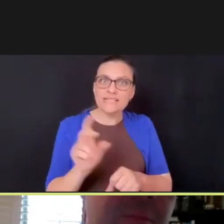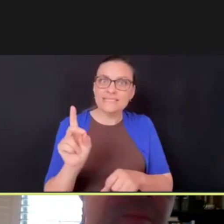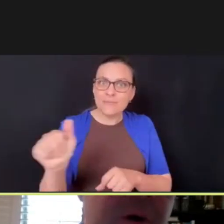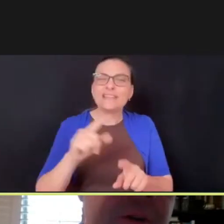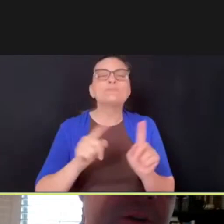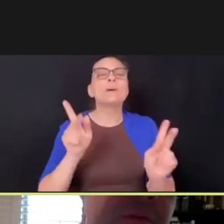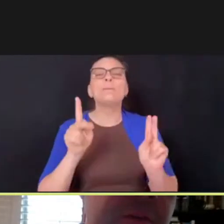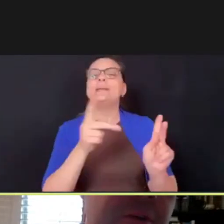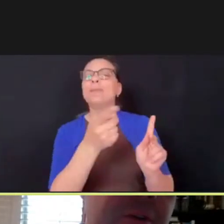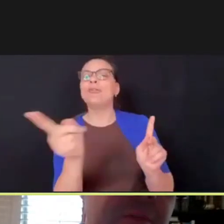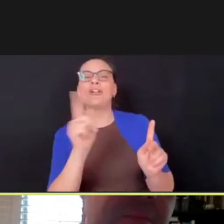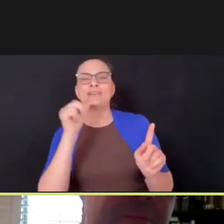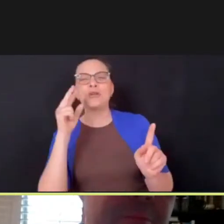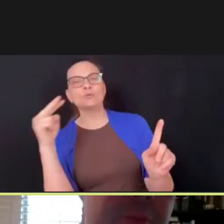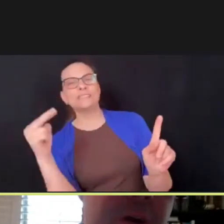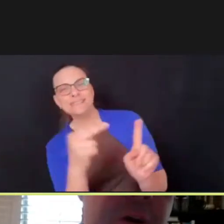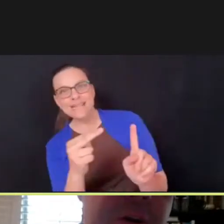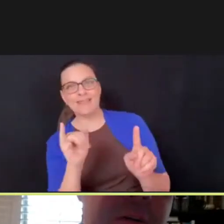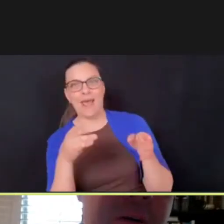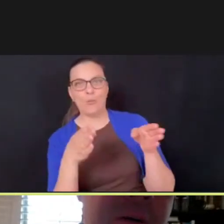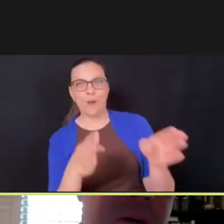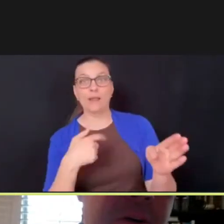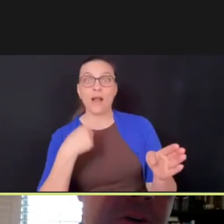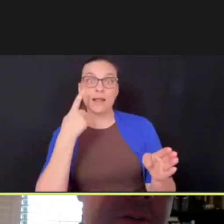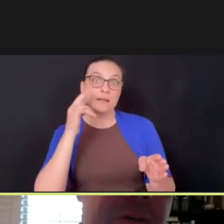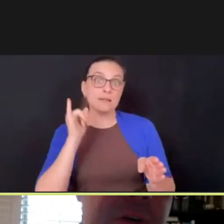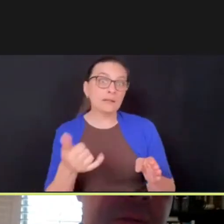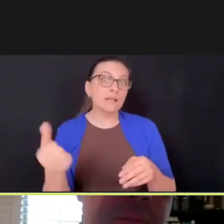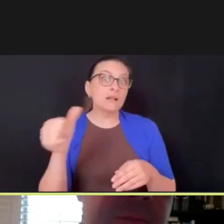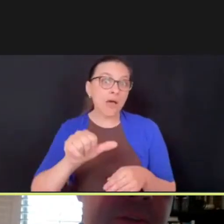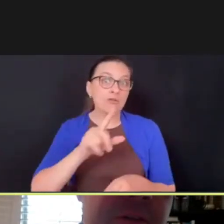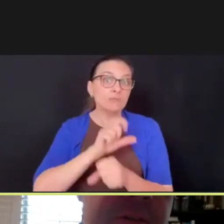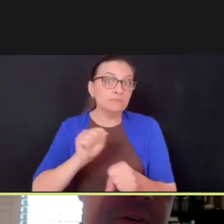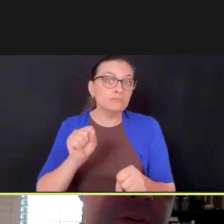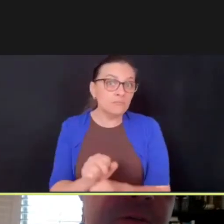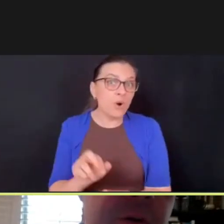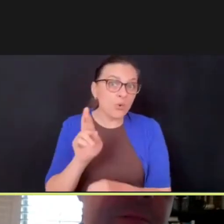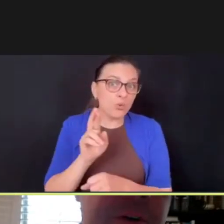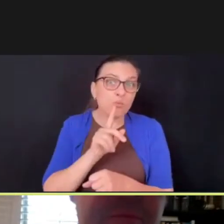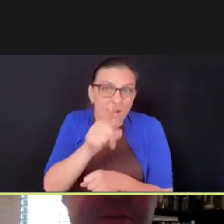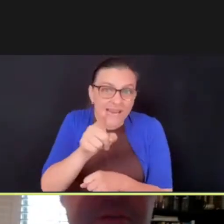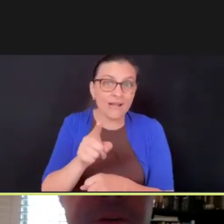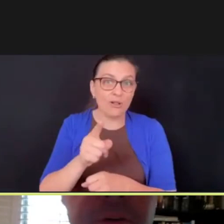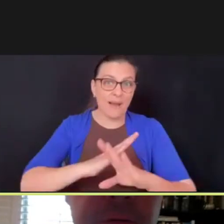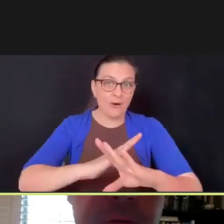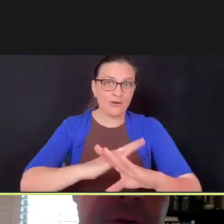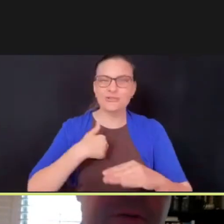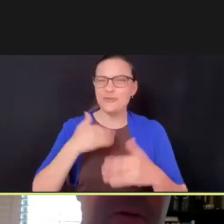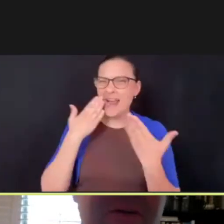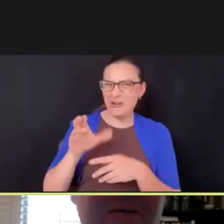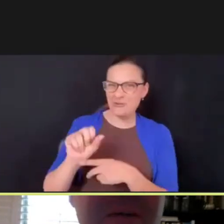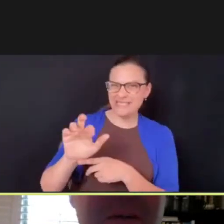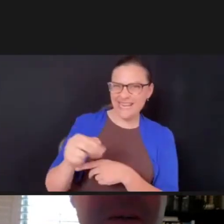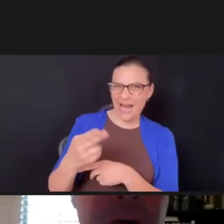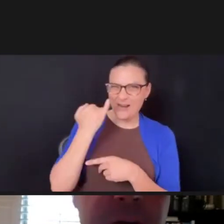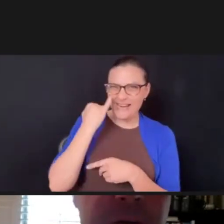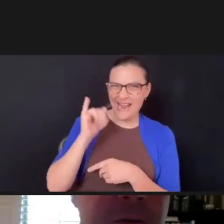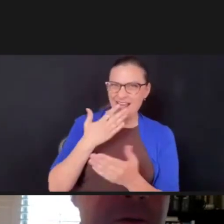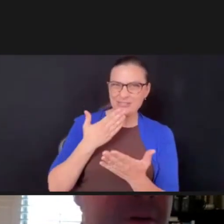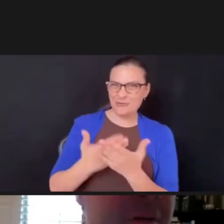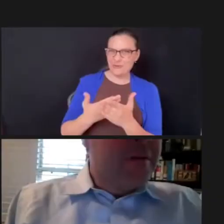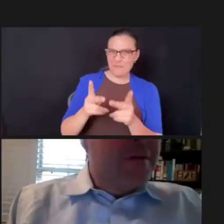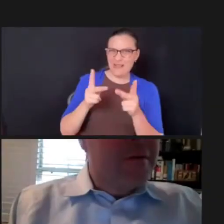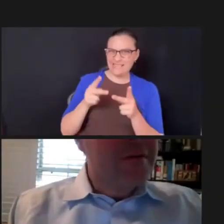another very real barrier. I don't know, Sarah, if it's a good jumping off point for you, if you want to.